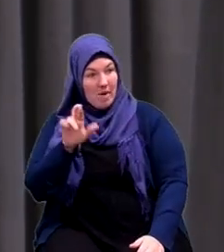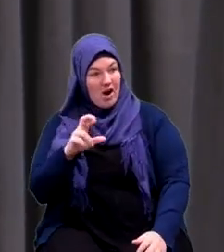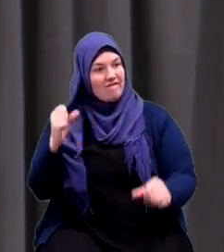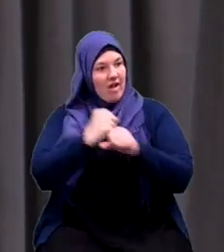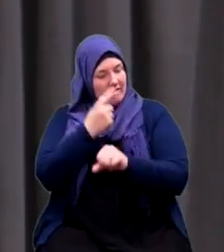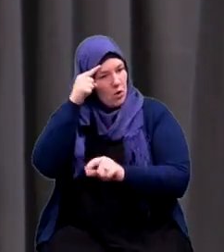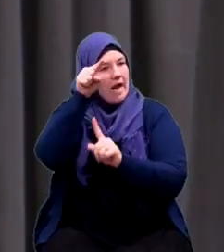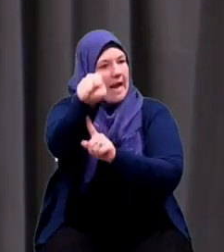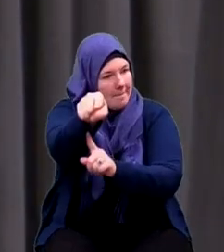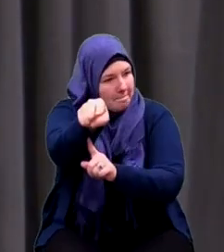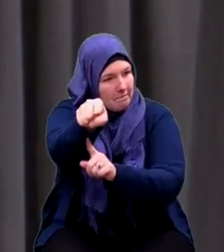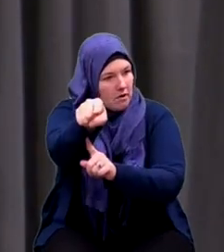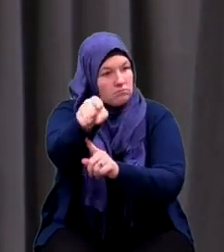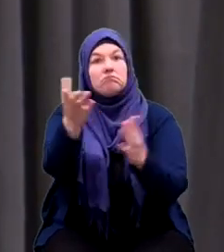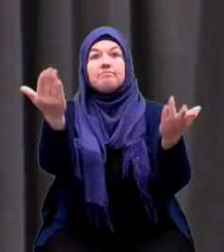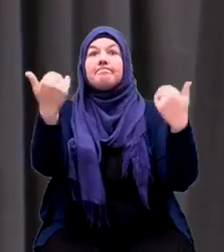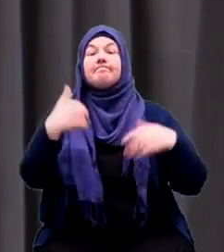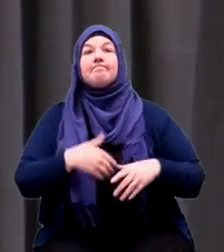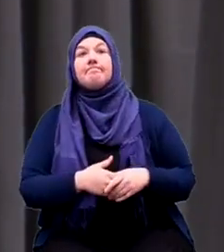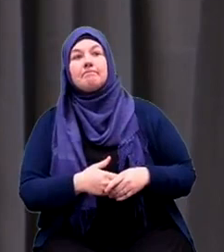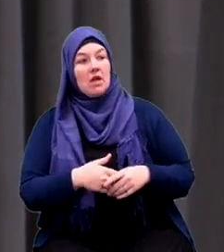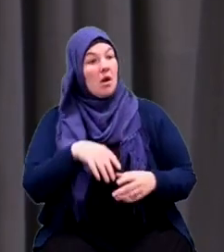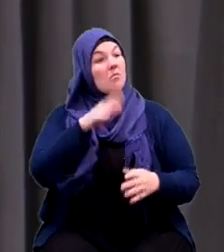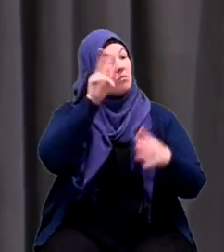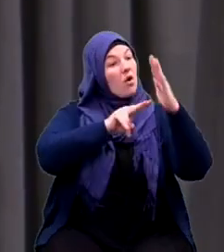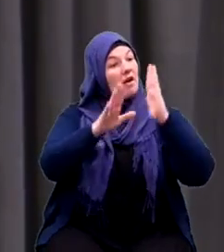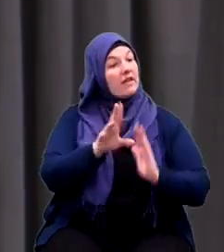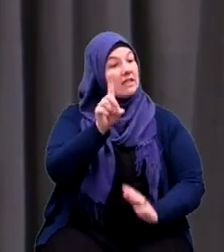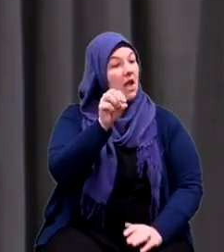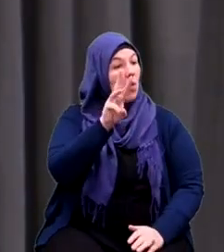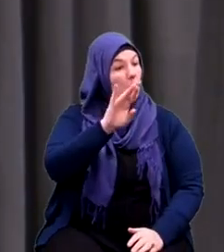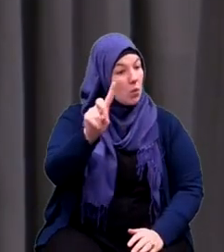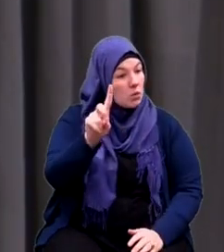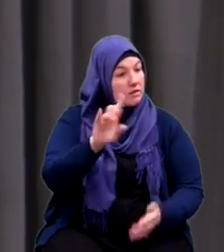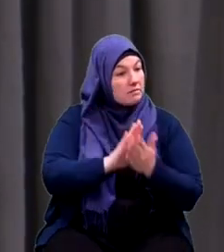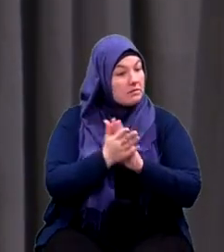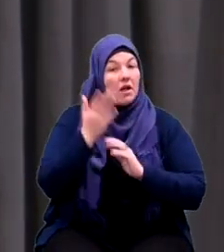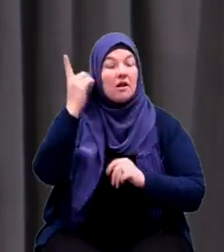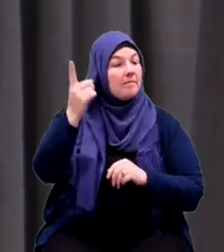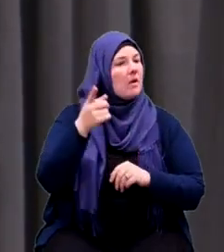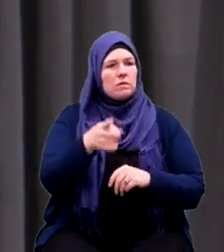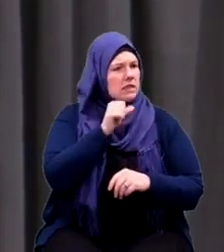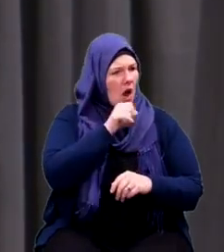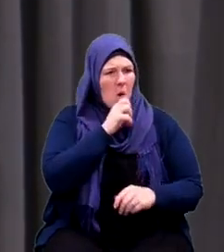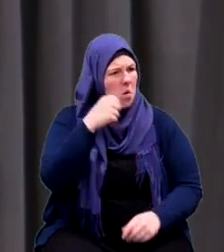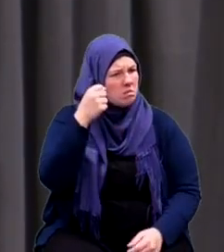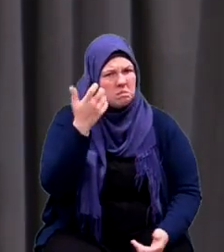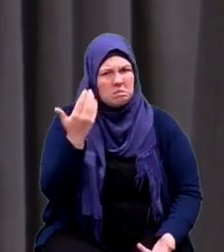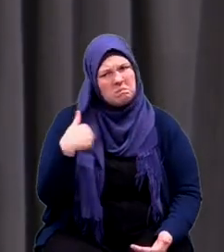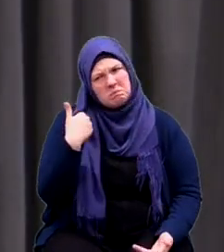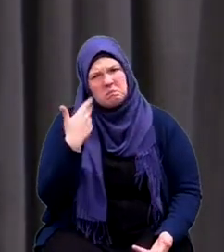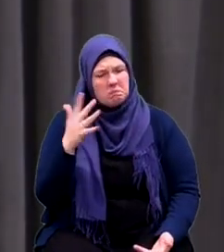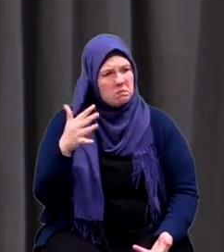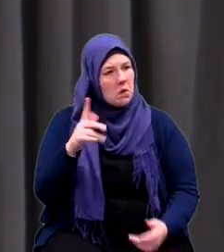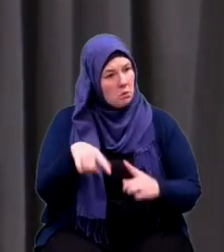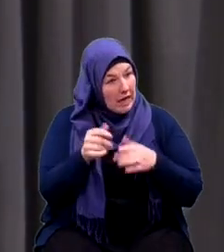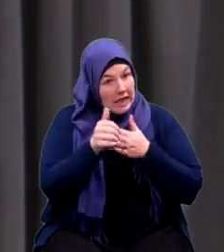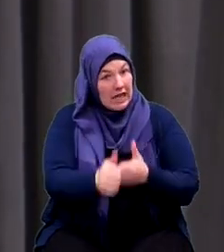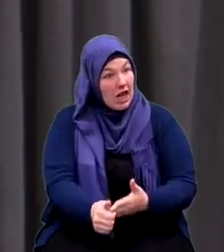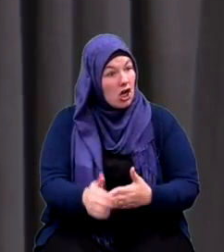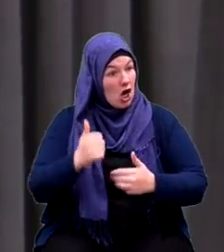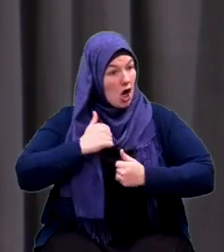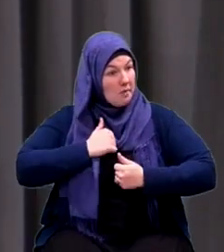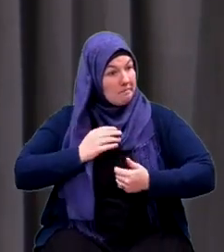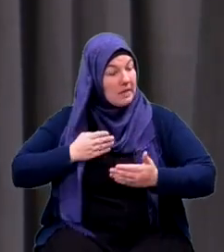That's amazing. Prophet Dawood alayhi salam was not very old when he led the